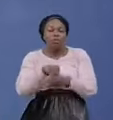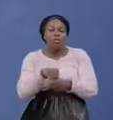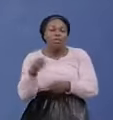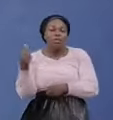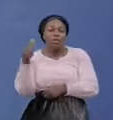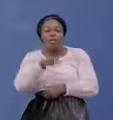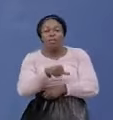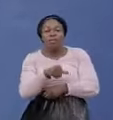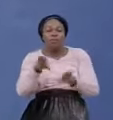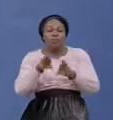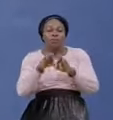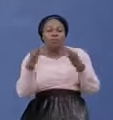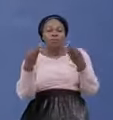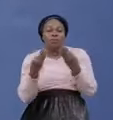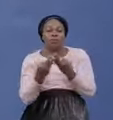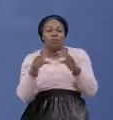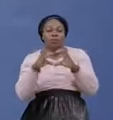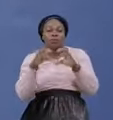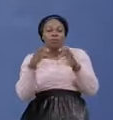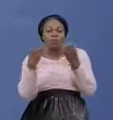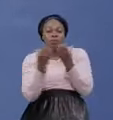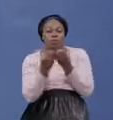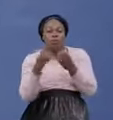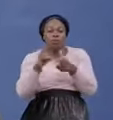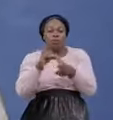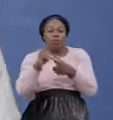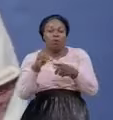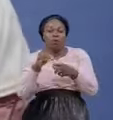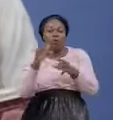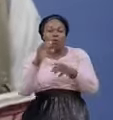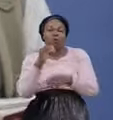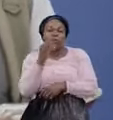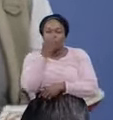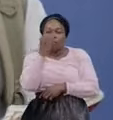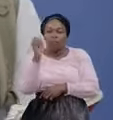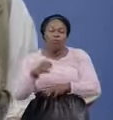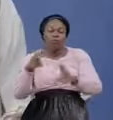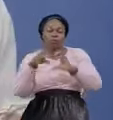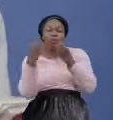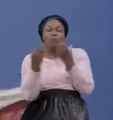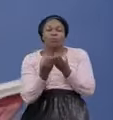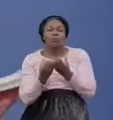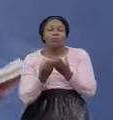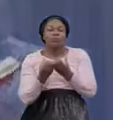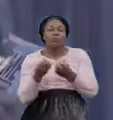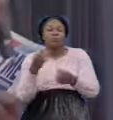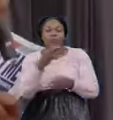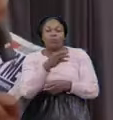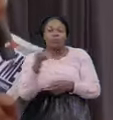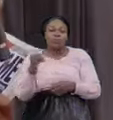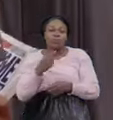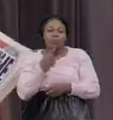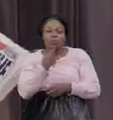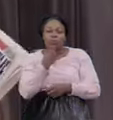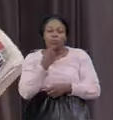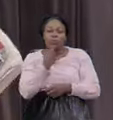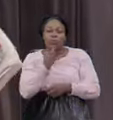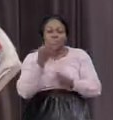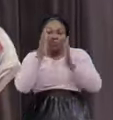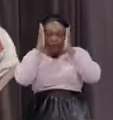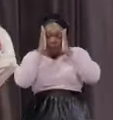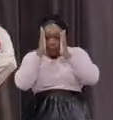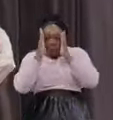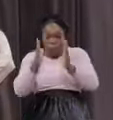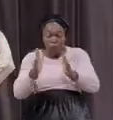As a student, with all due determination, diligence, and discipline to my studies, I carry out every